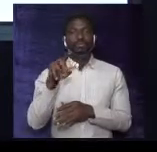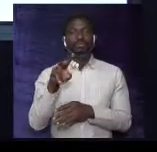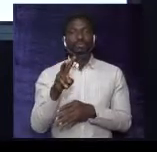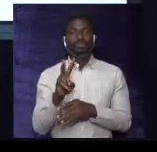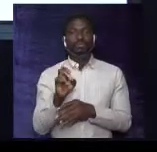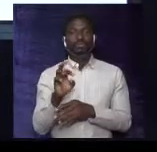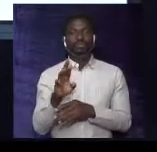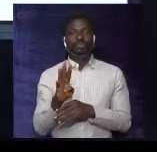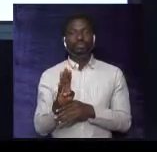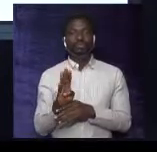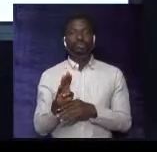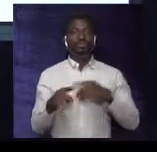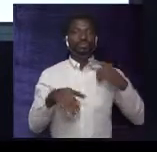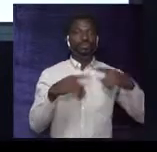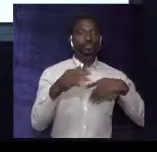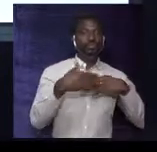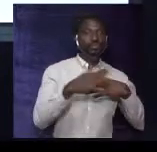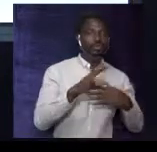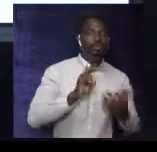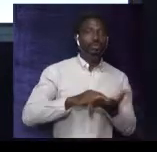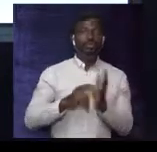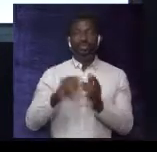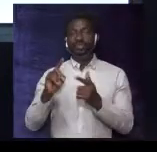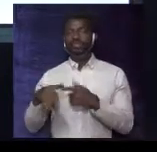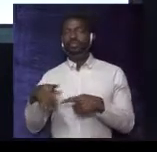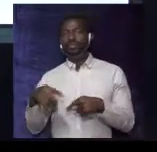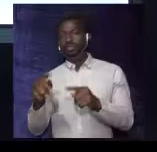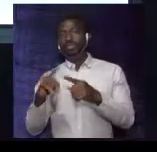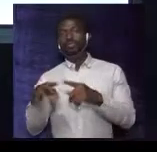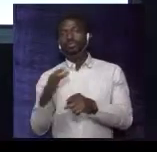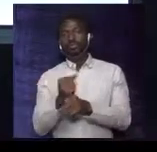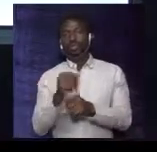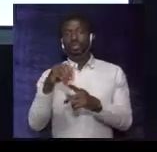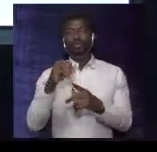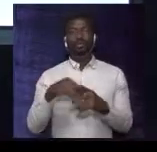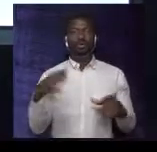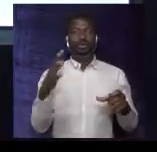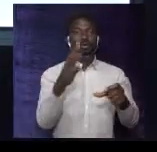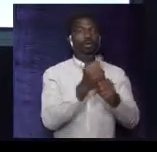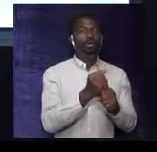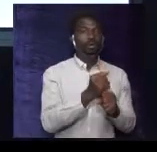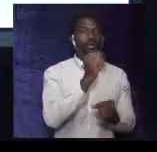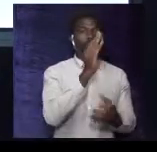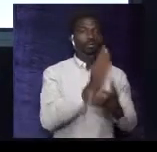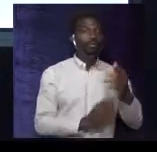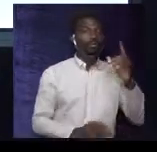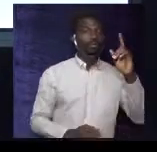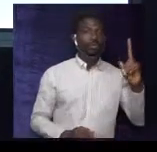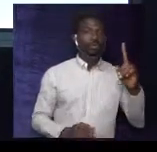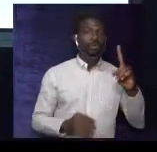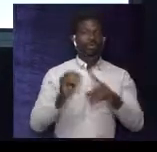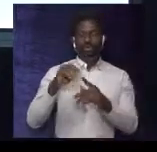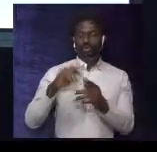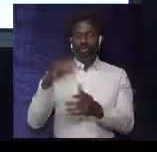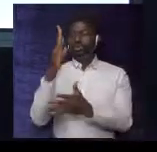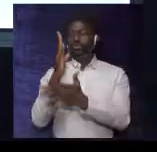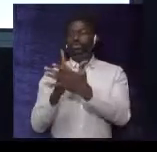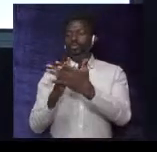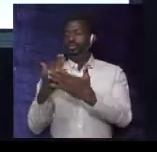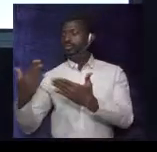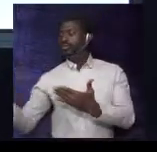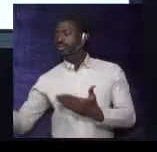go after? It means to try to get or catch someone or